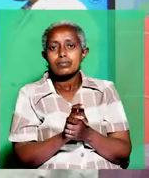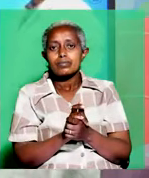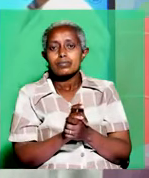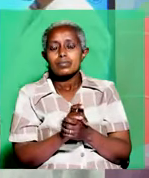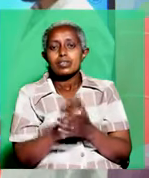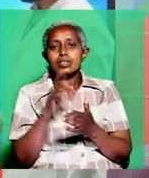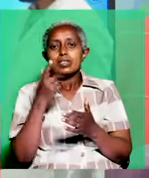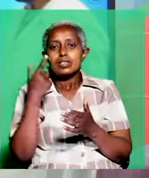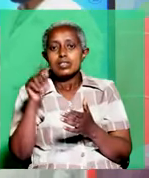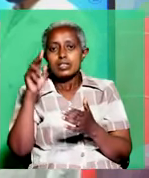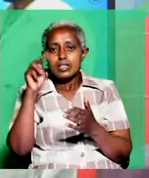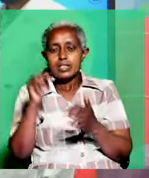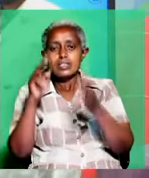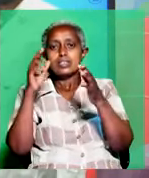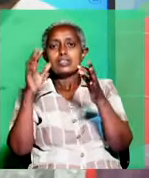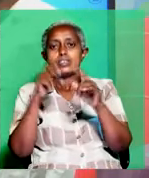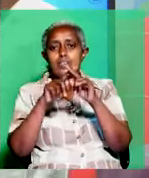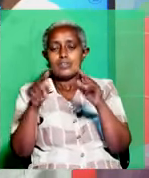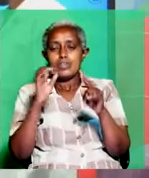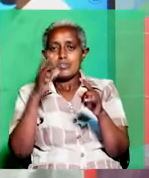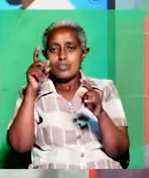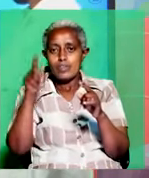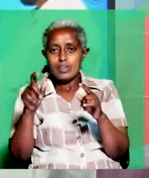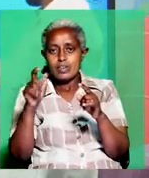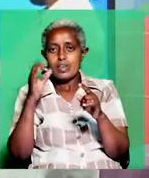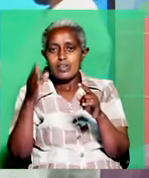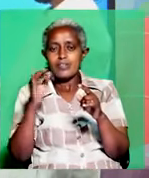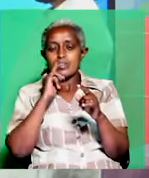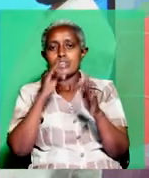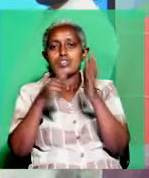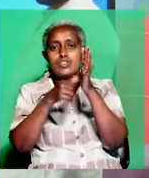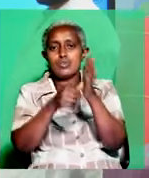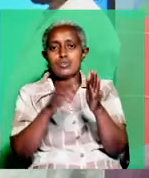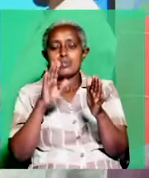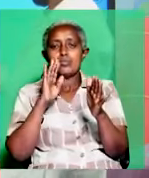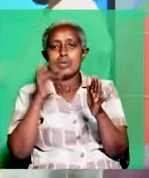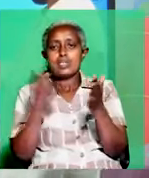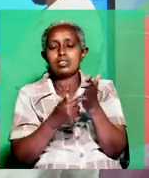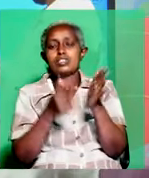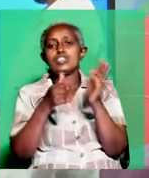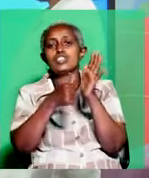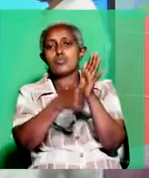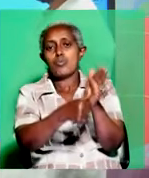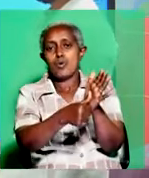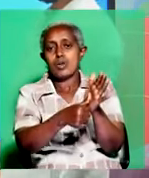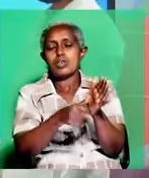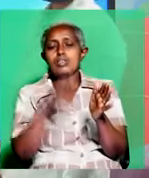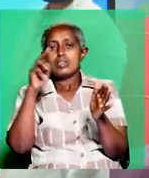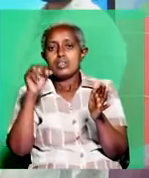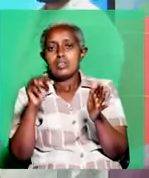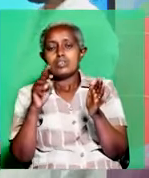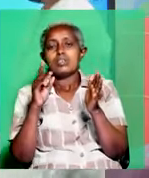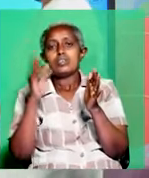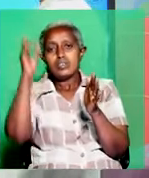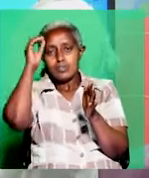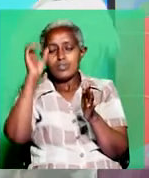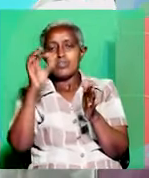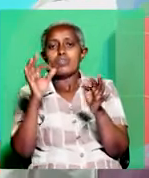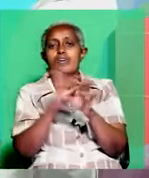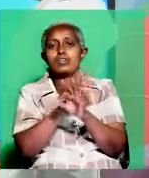The nth derivative of f is, it is denoted by this symbol, the nth derivative of a function x, and